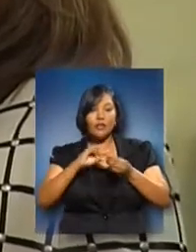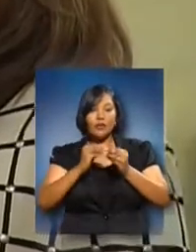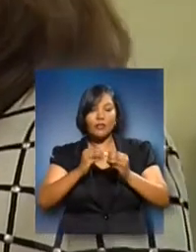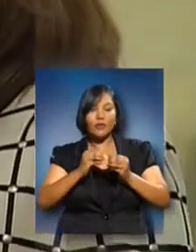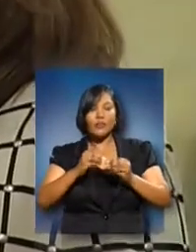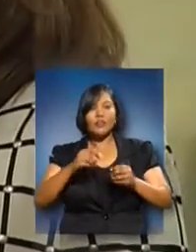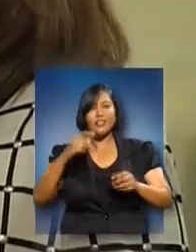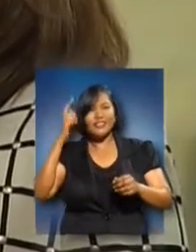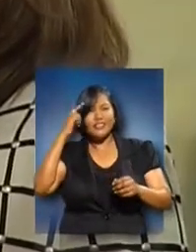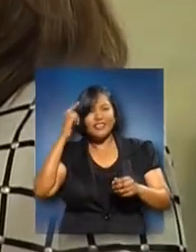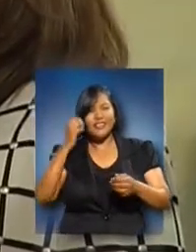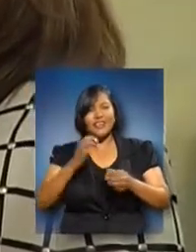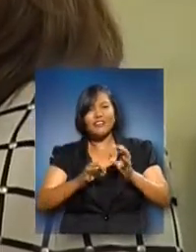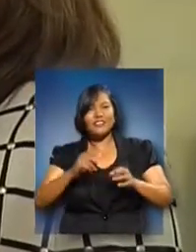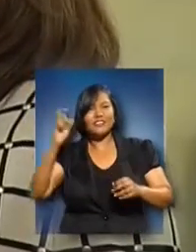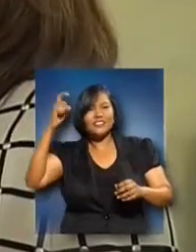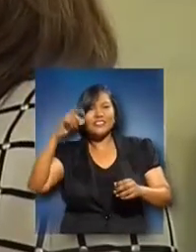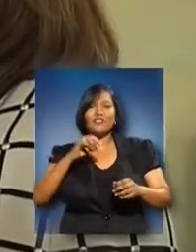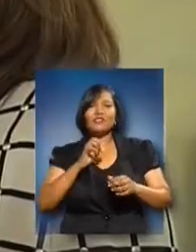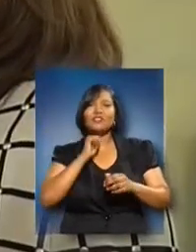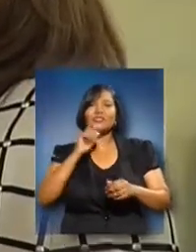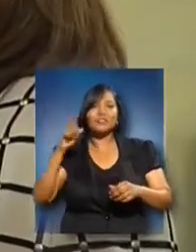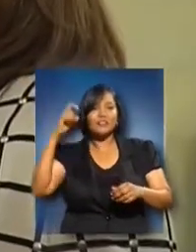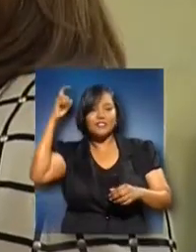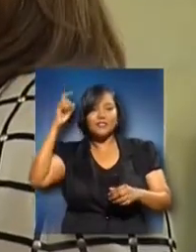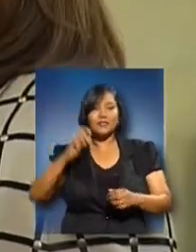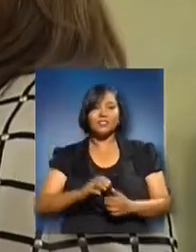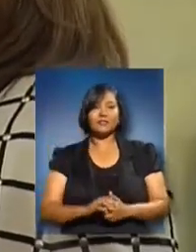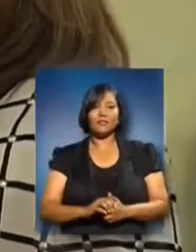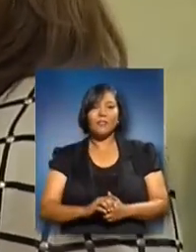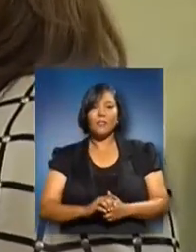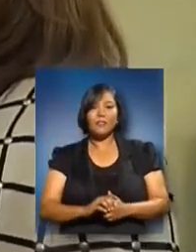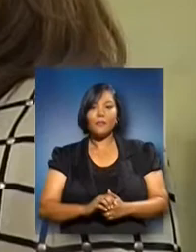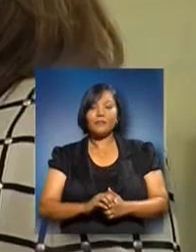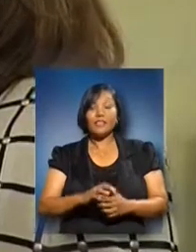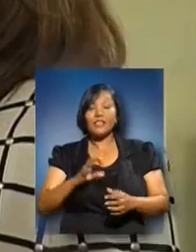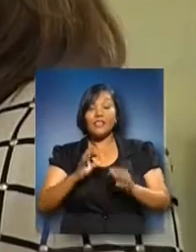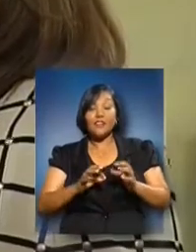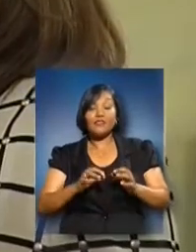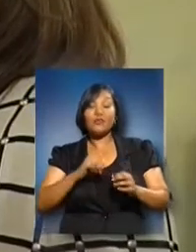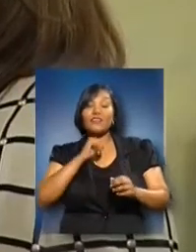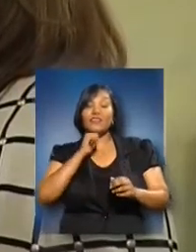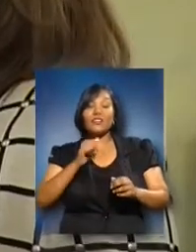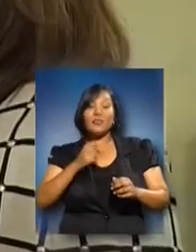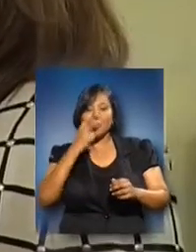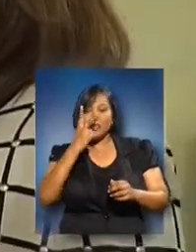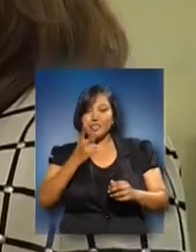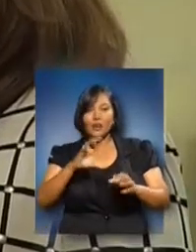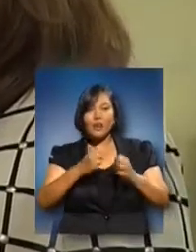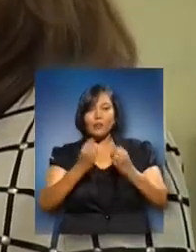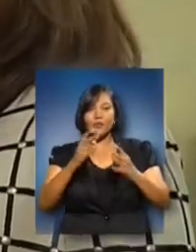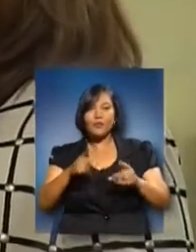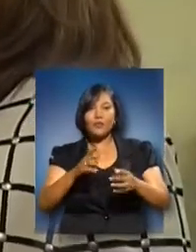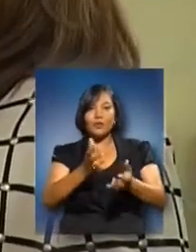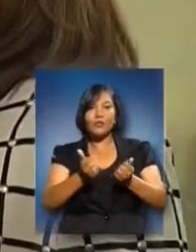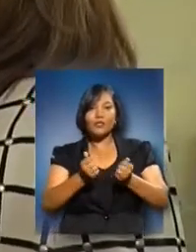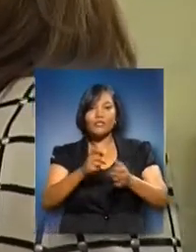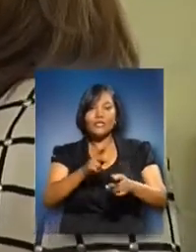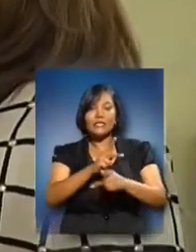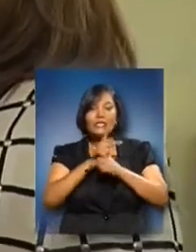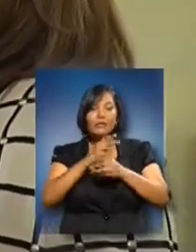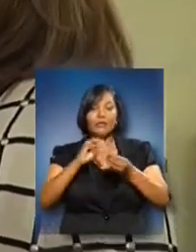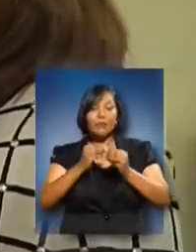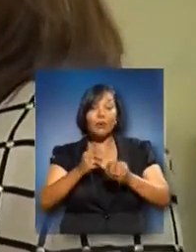that portability was a success. If that is not an indicator on its own,